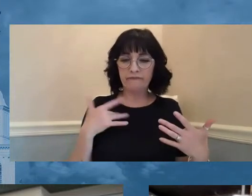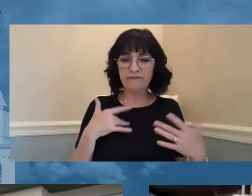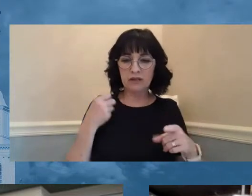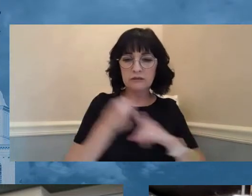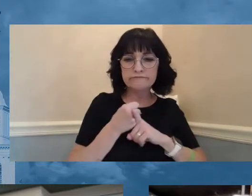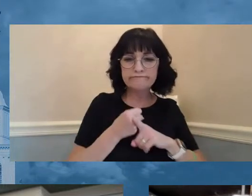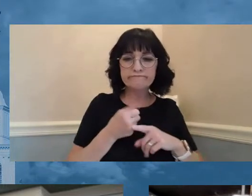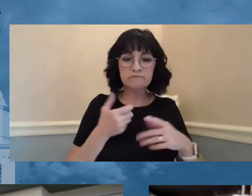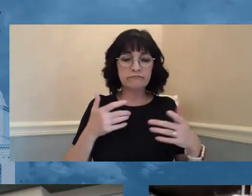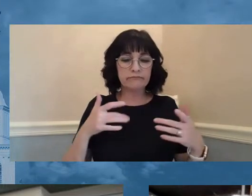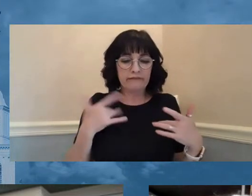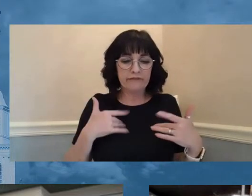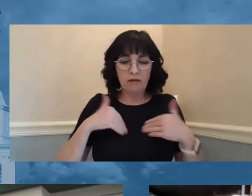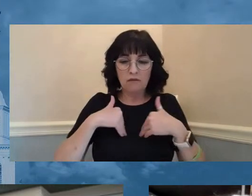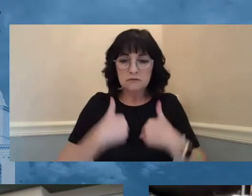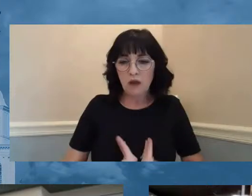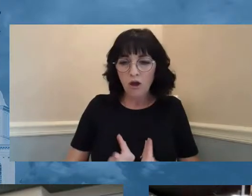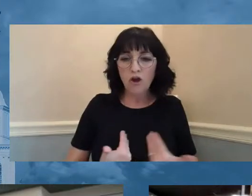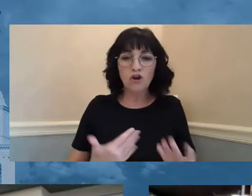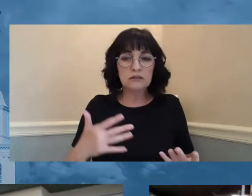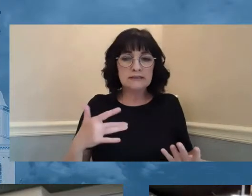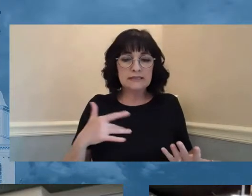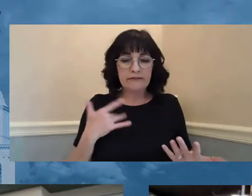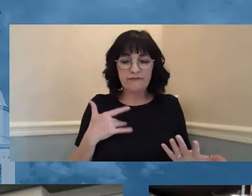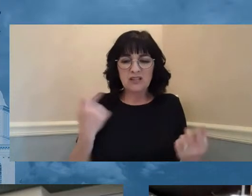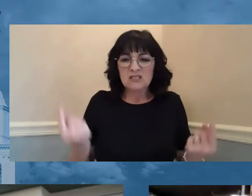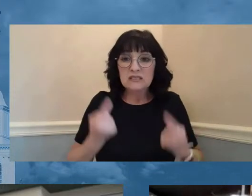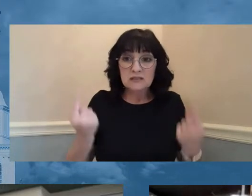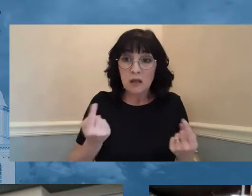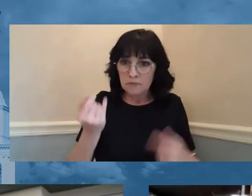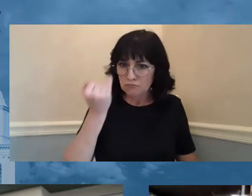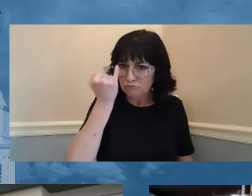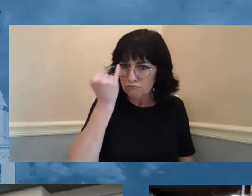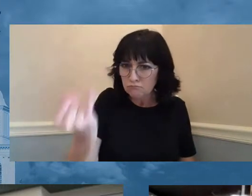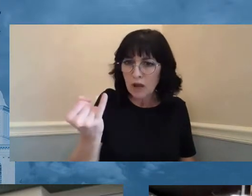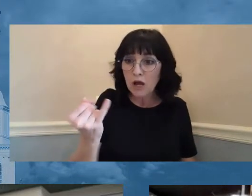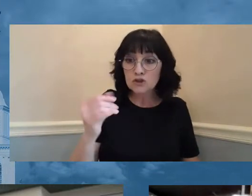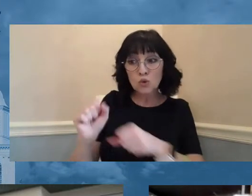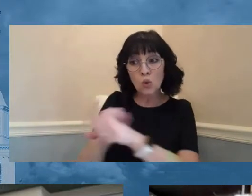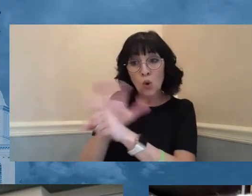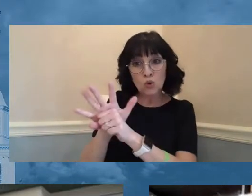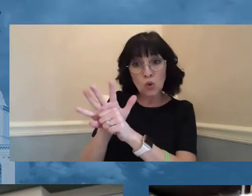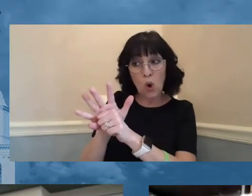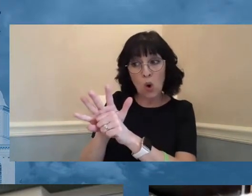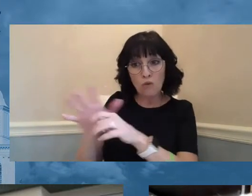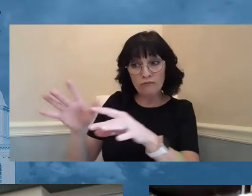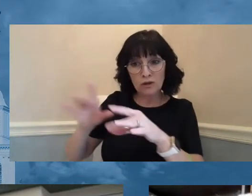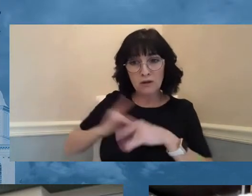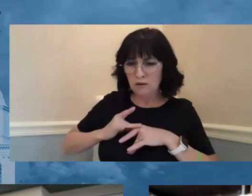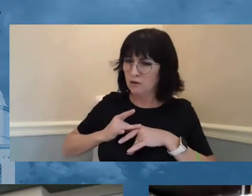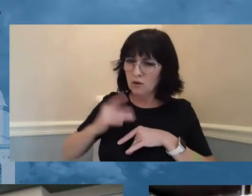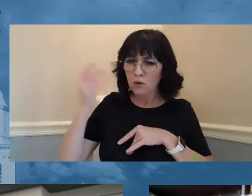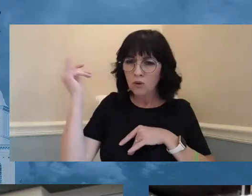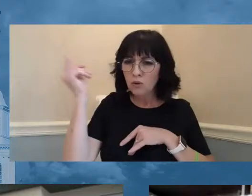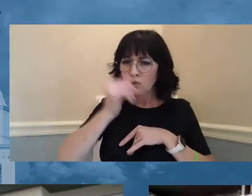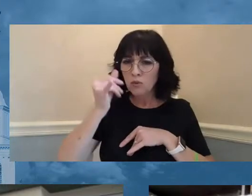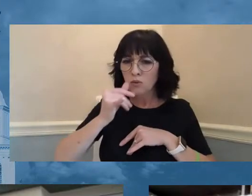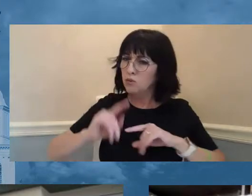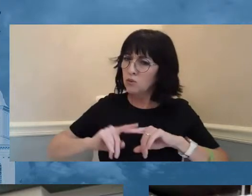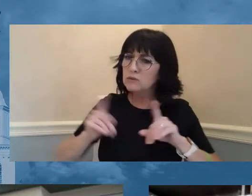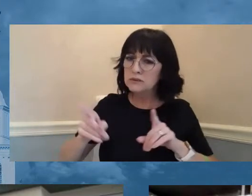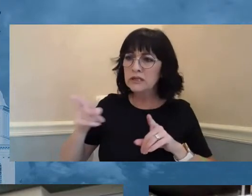imagine if you had COVID-19, the infection. And I think that kind of gets people into the right frame, as this is all good. It's